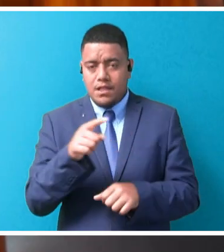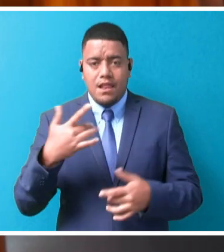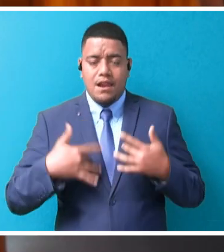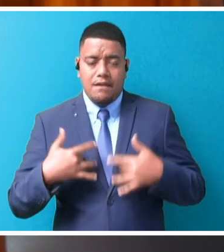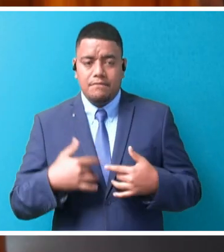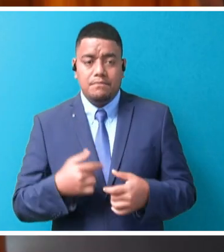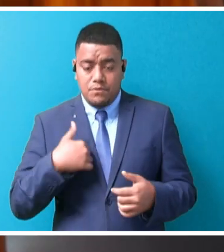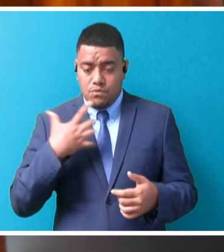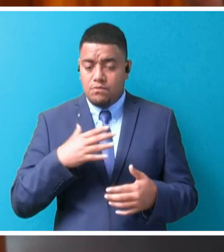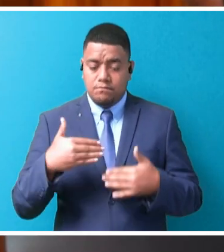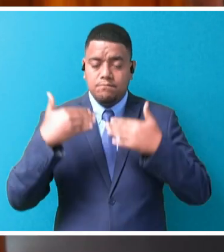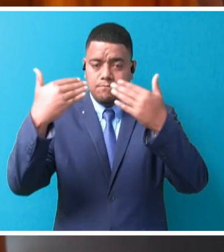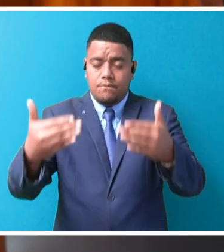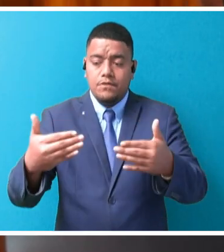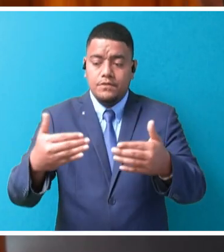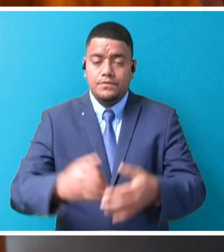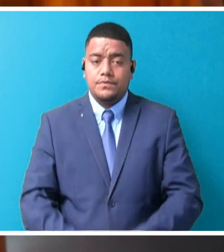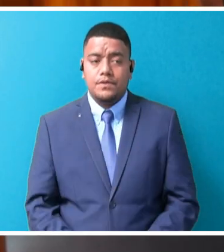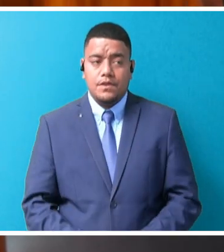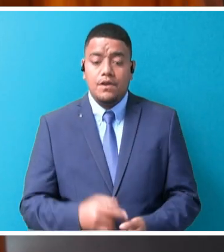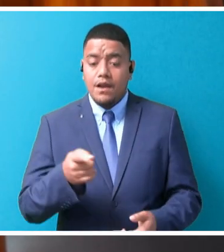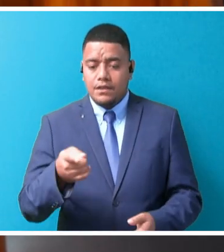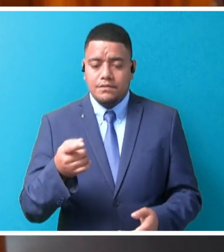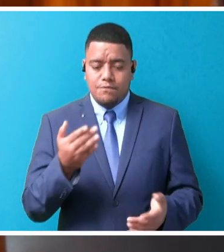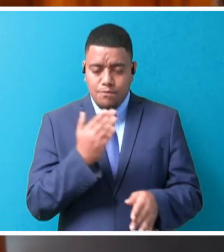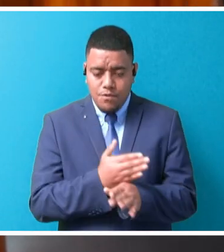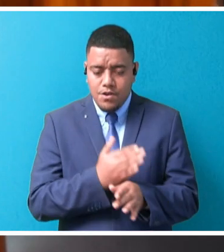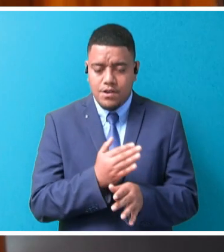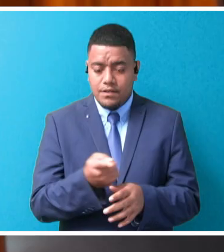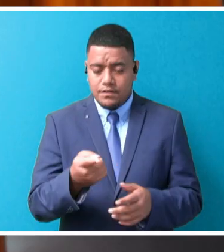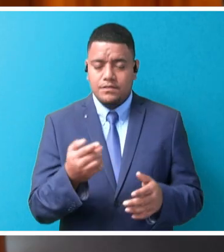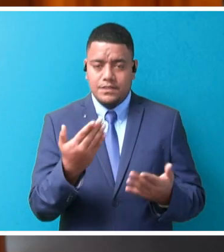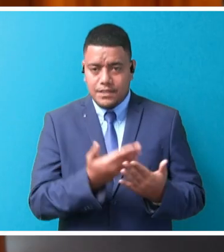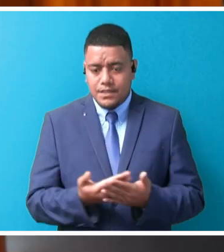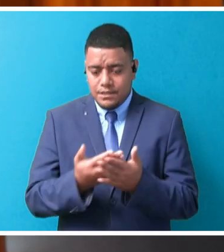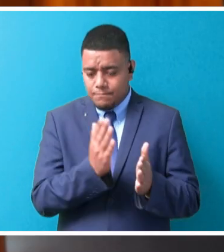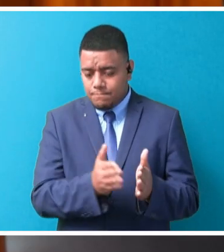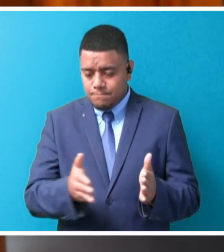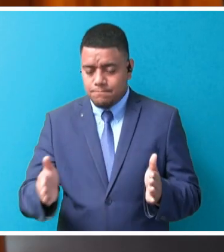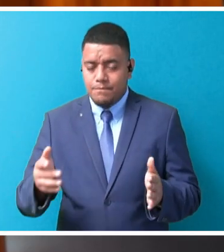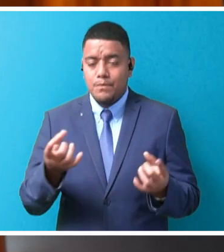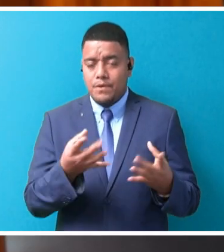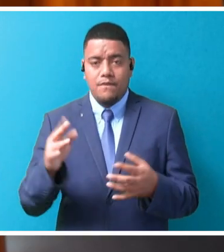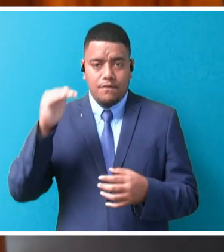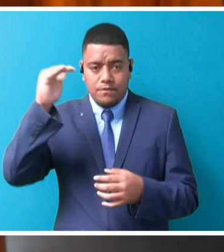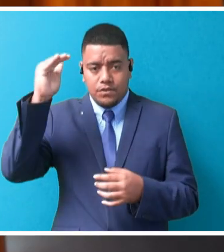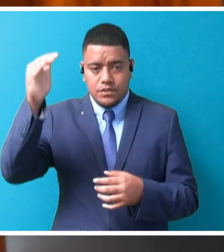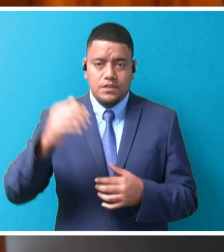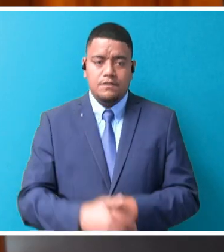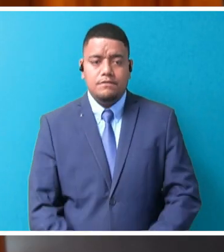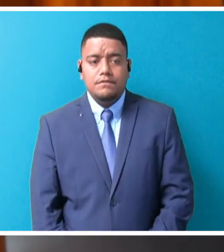look forward to the outcome of the feasibility study for the new shipbuilding